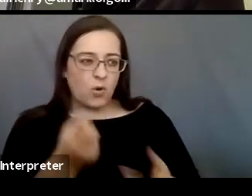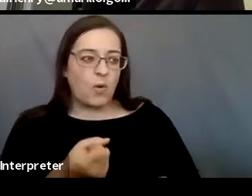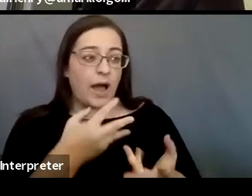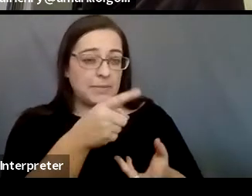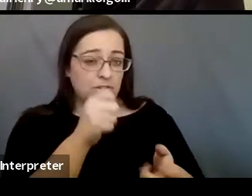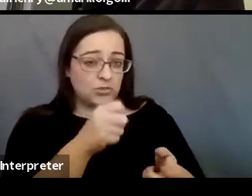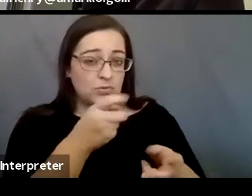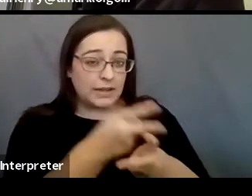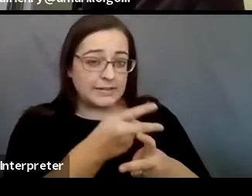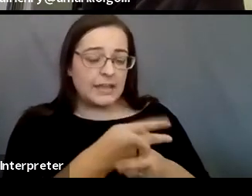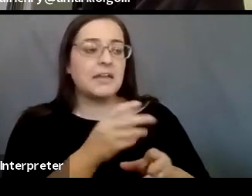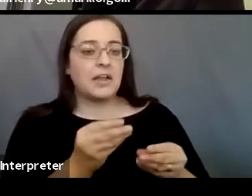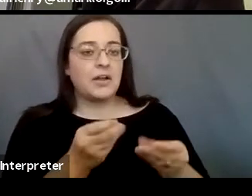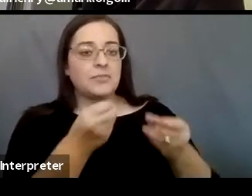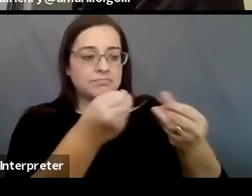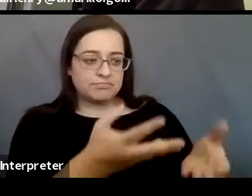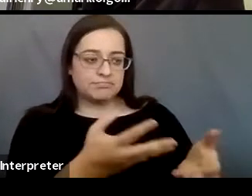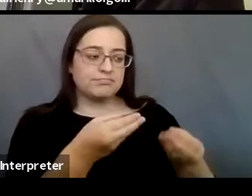they're available.